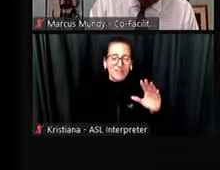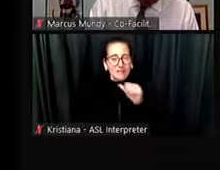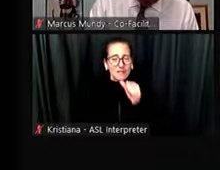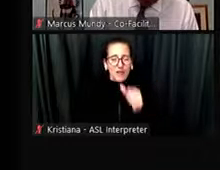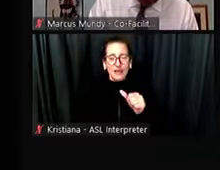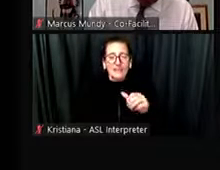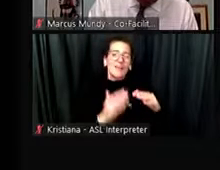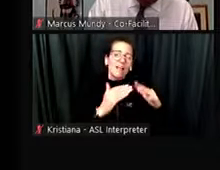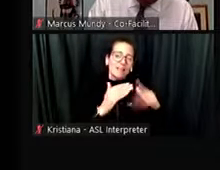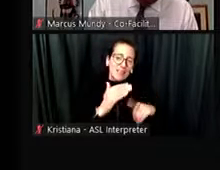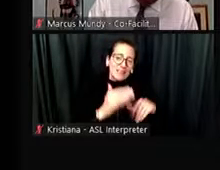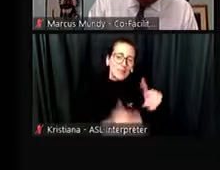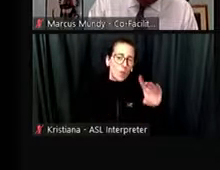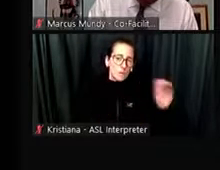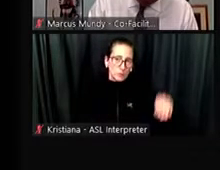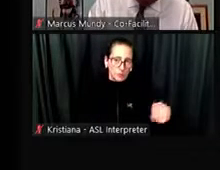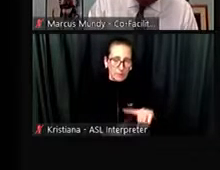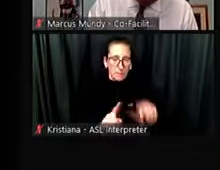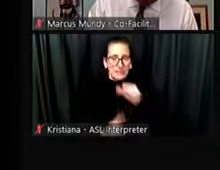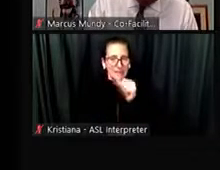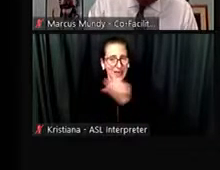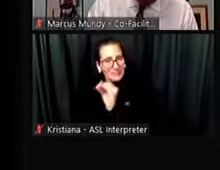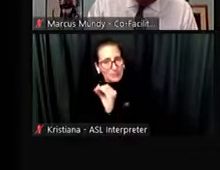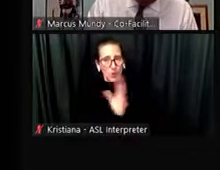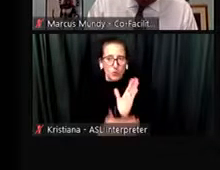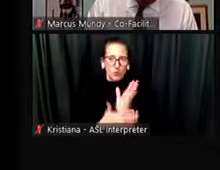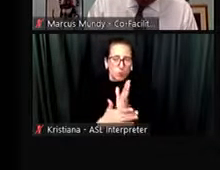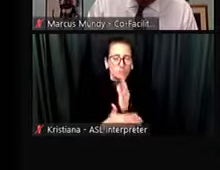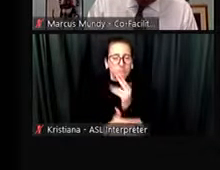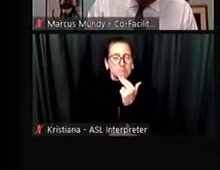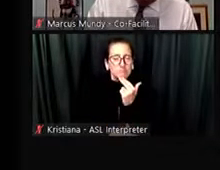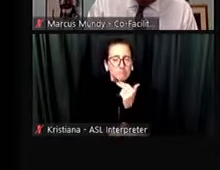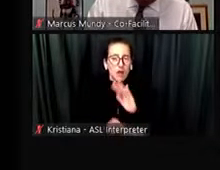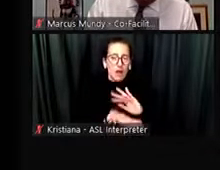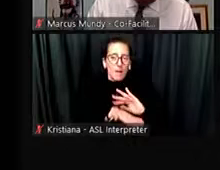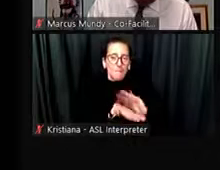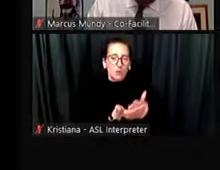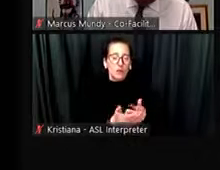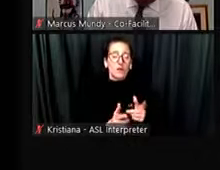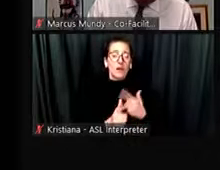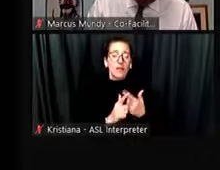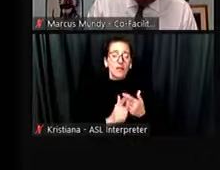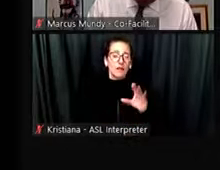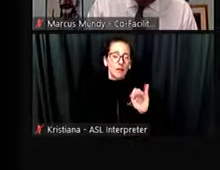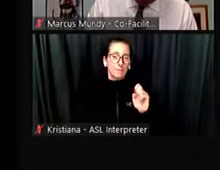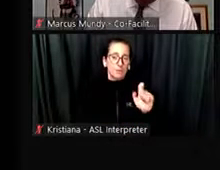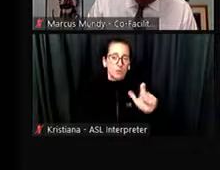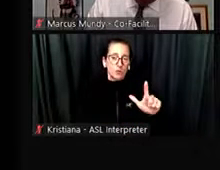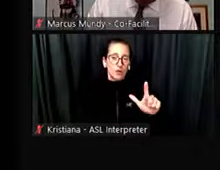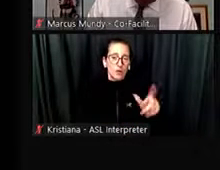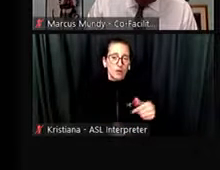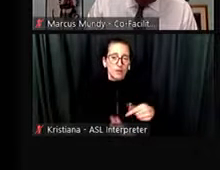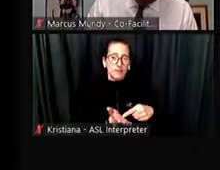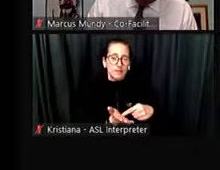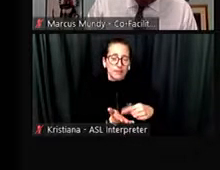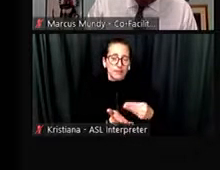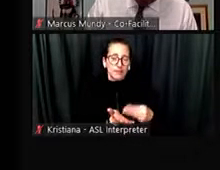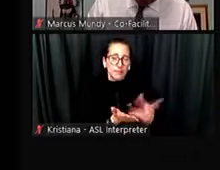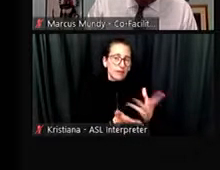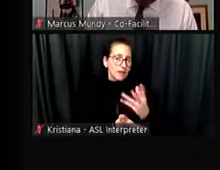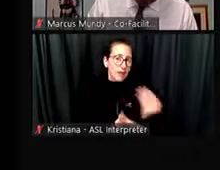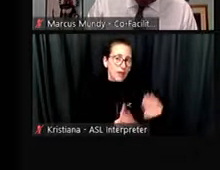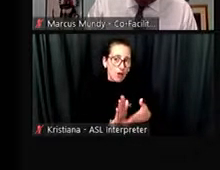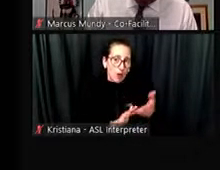1% mix. And then for capital spending and the non-operating, both of those are 21% of the county's